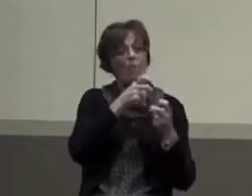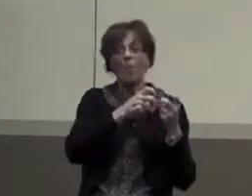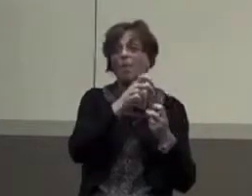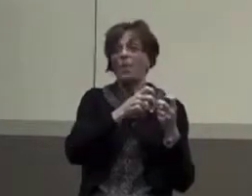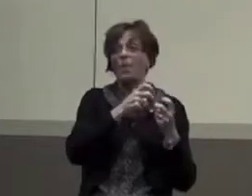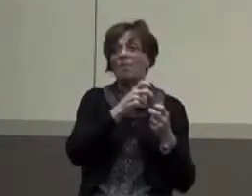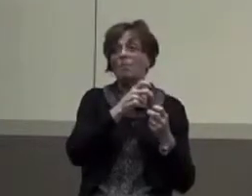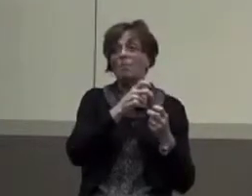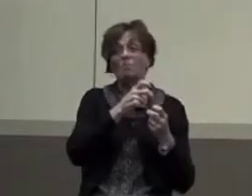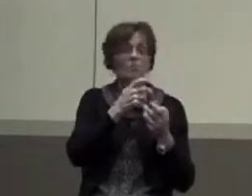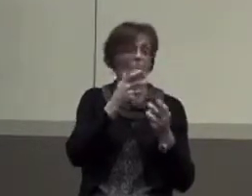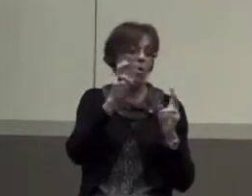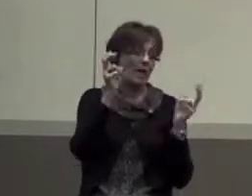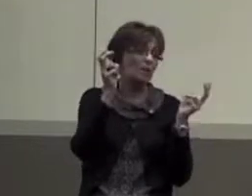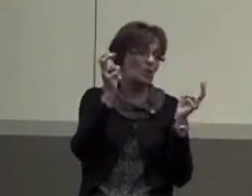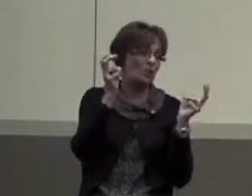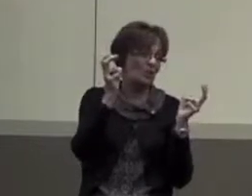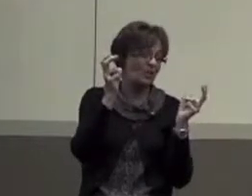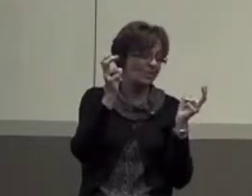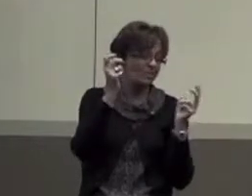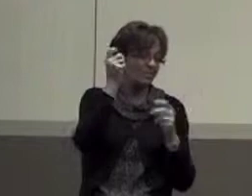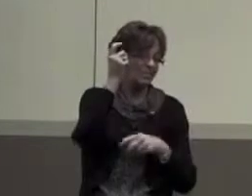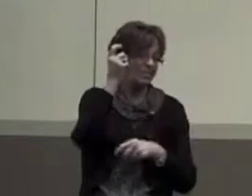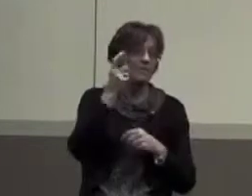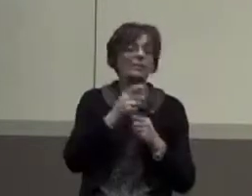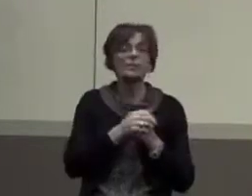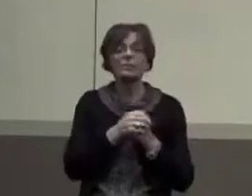issue. Does that make sense?